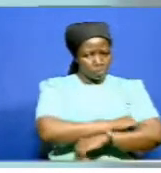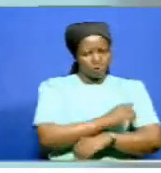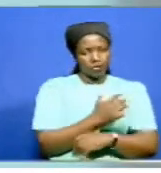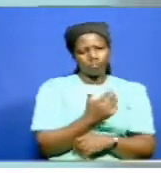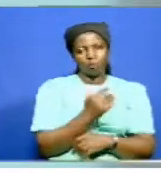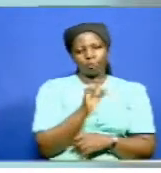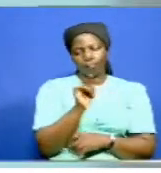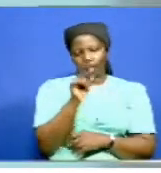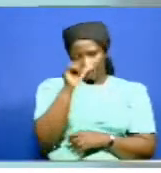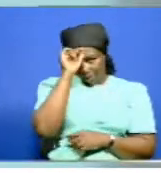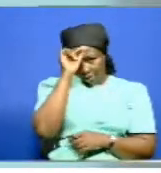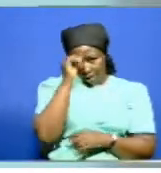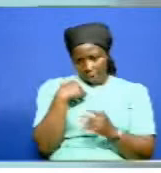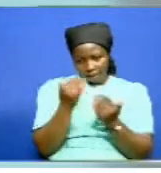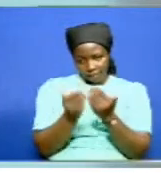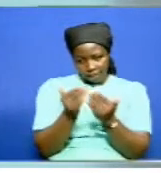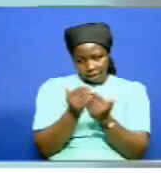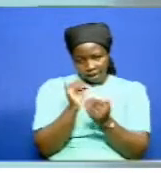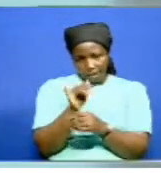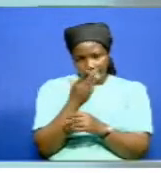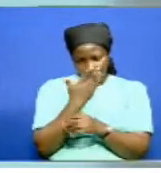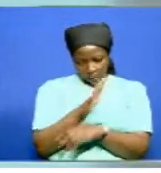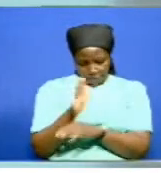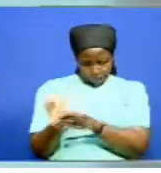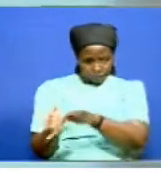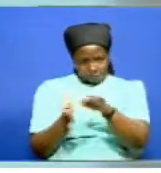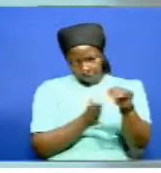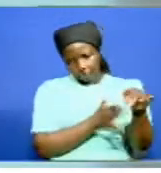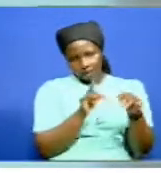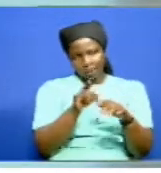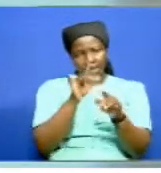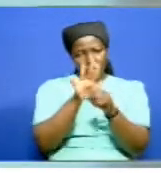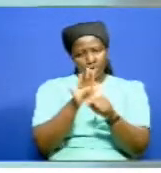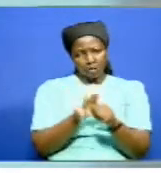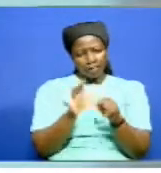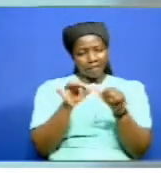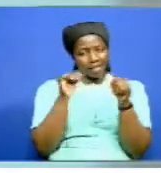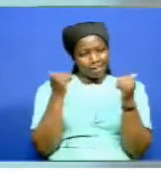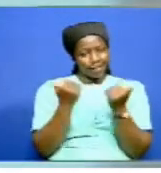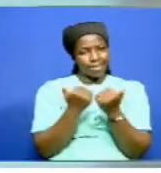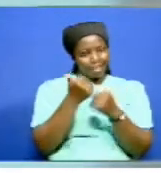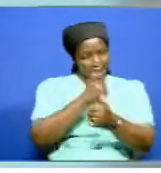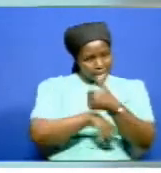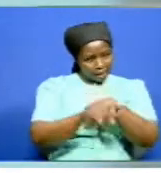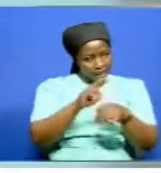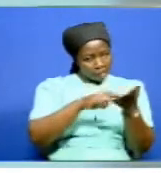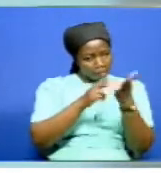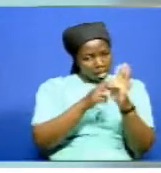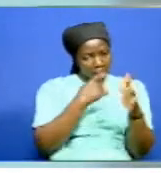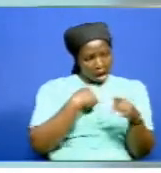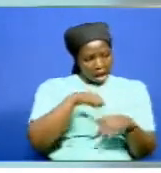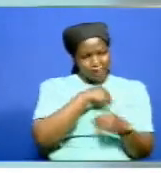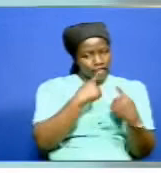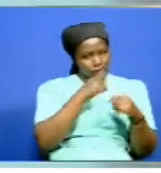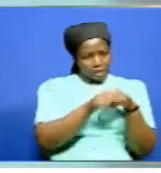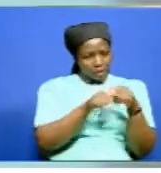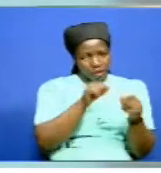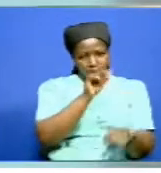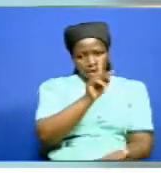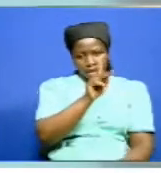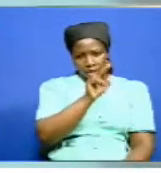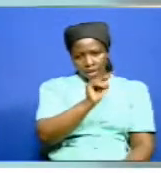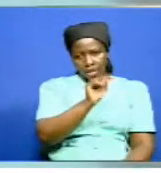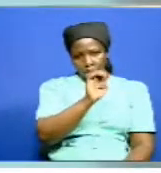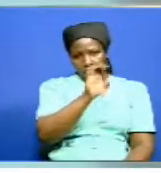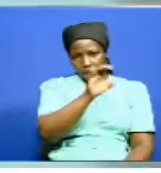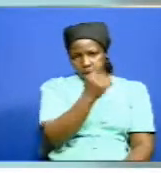government. This is a multi-agency activity, meaning that we're not just talking about Kenya National Examination Council on its own